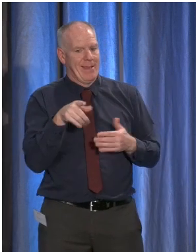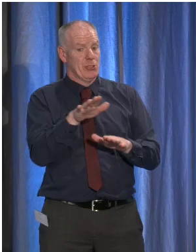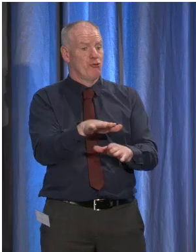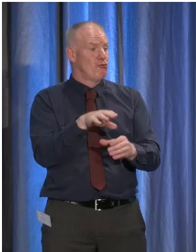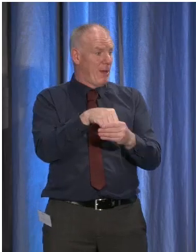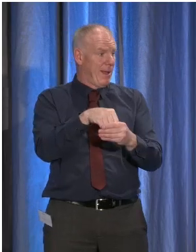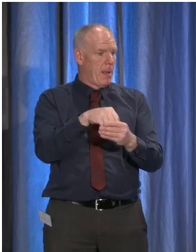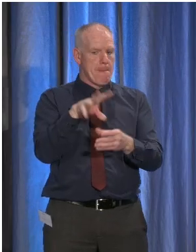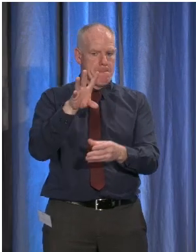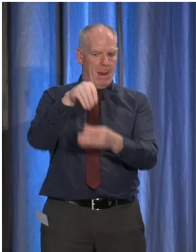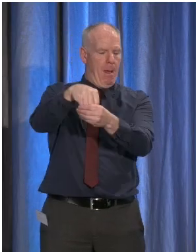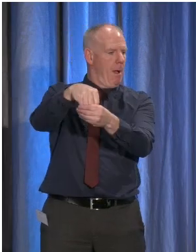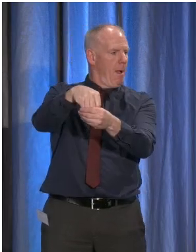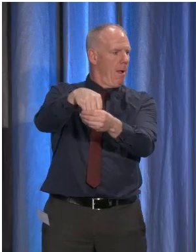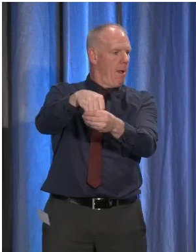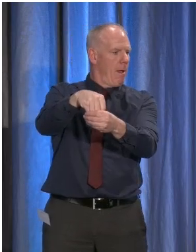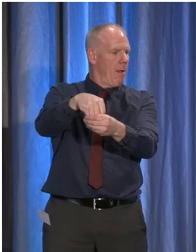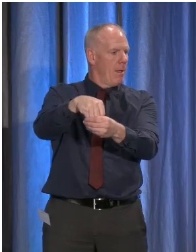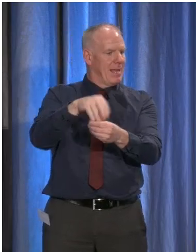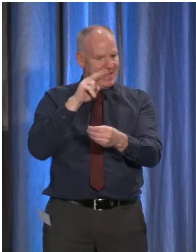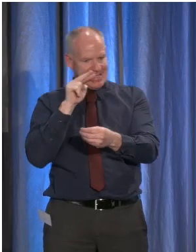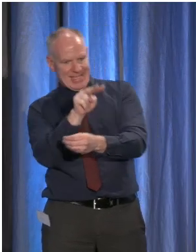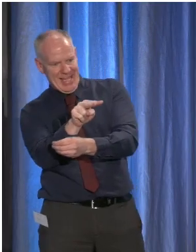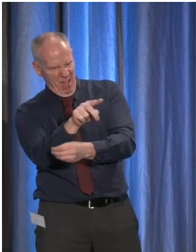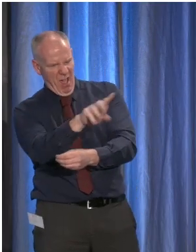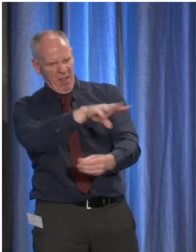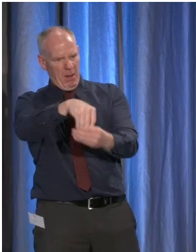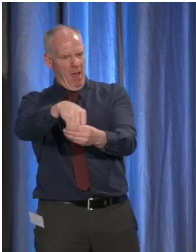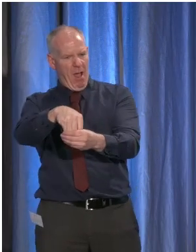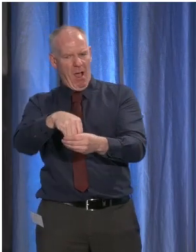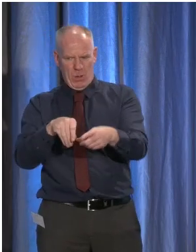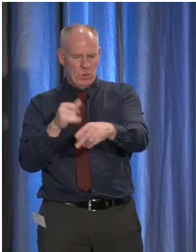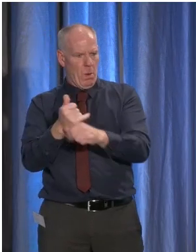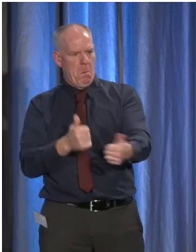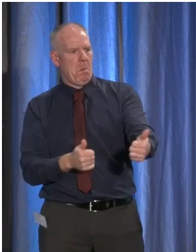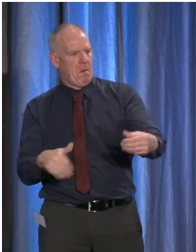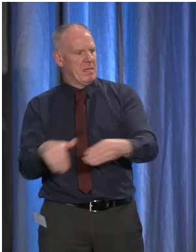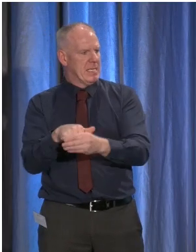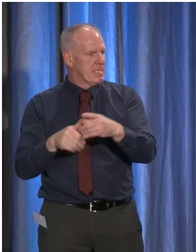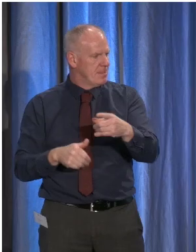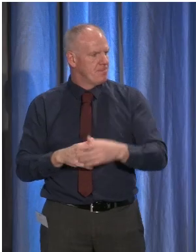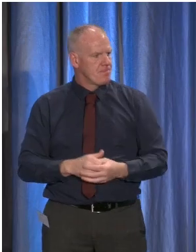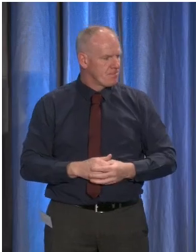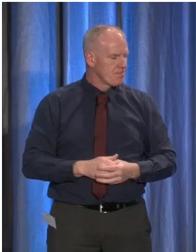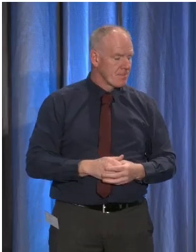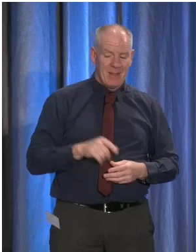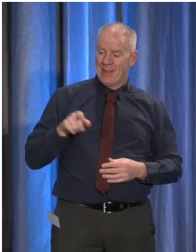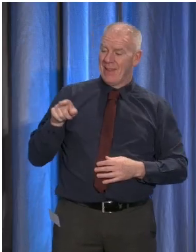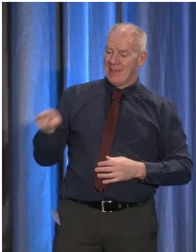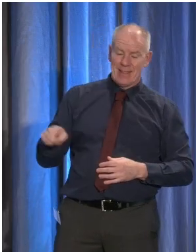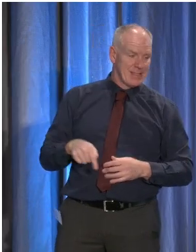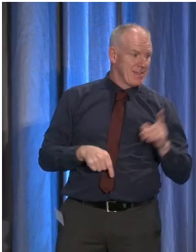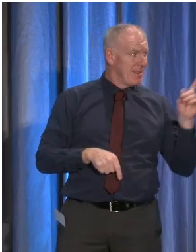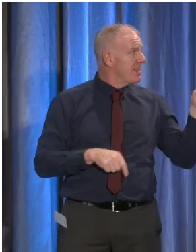child belongs and they can see signs that their child belongs. And for this parent, the balance of